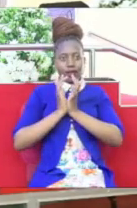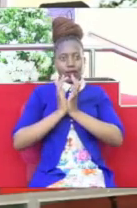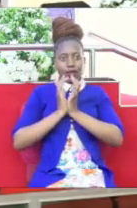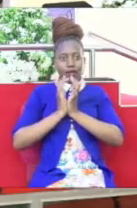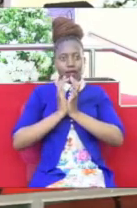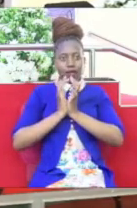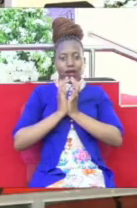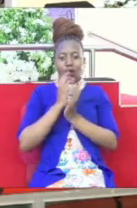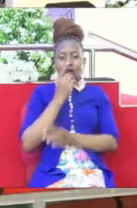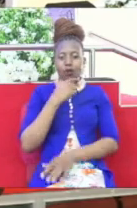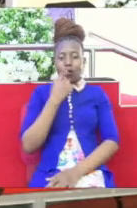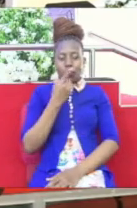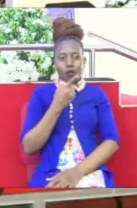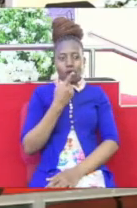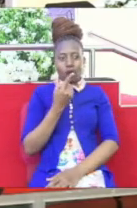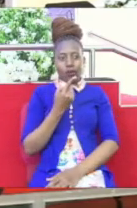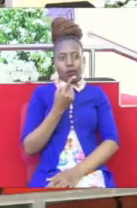death